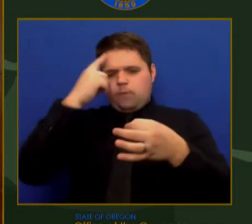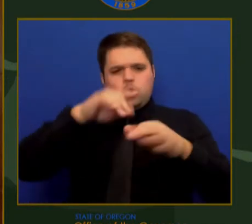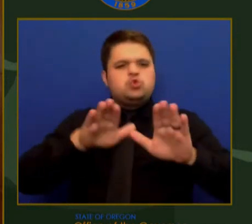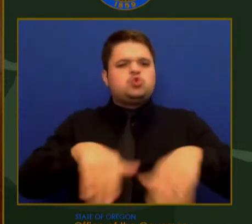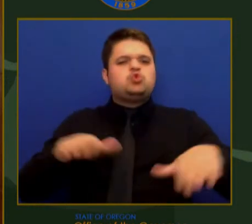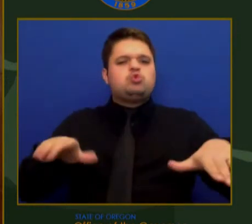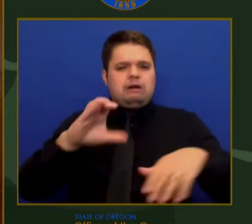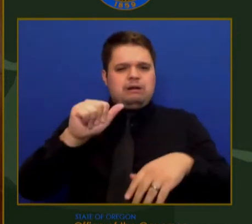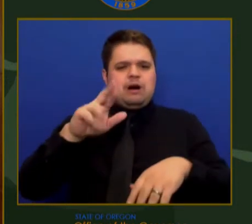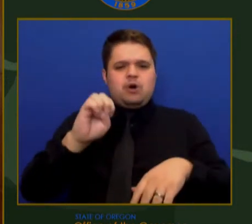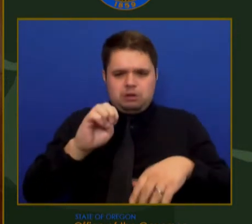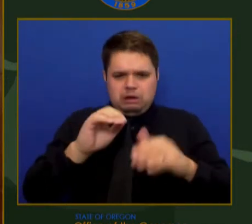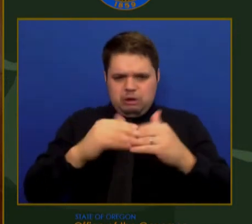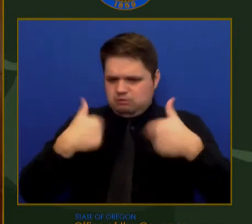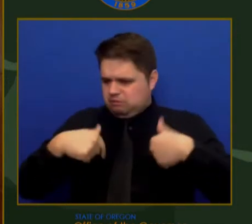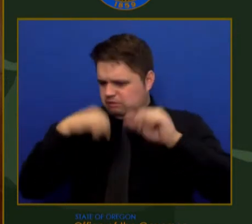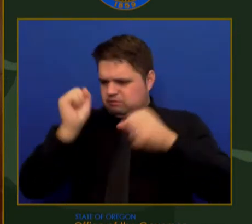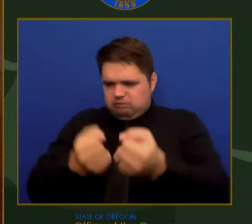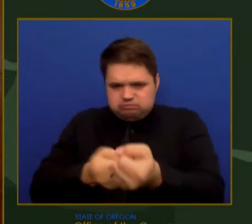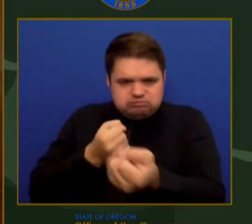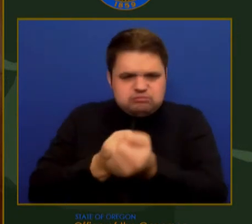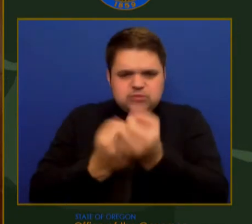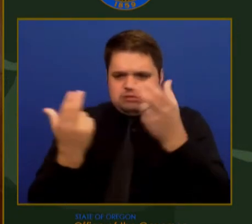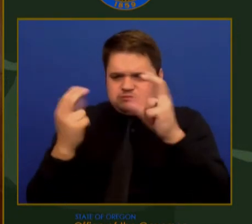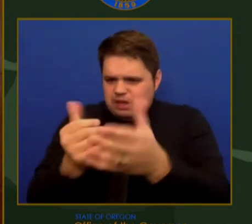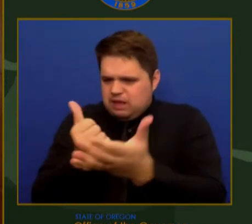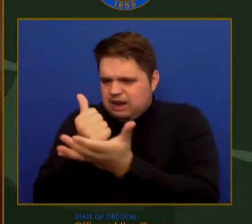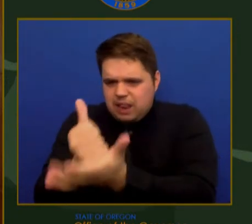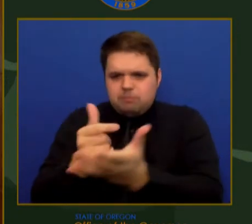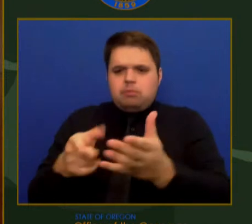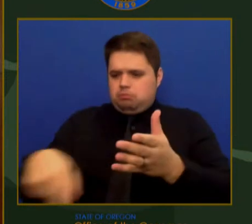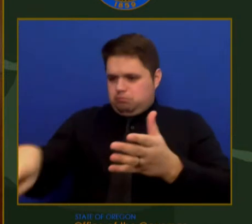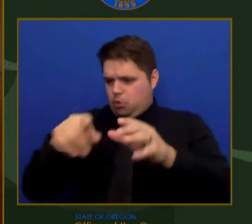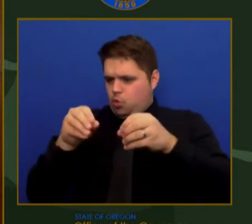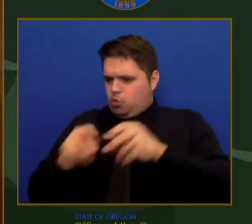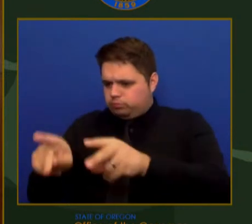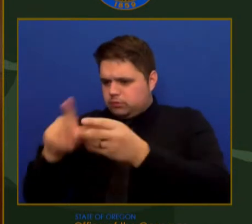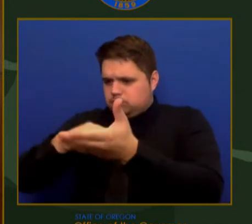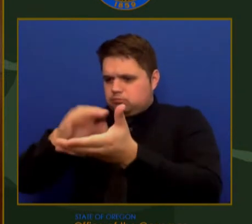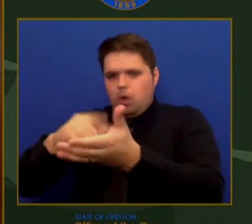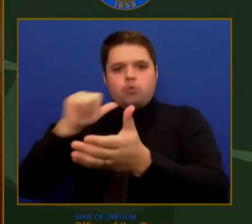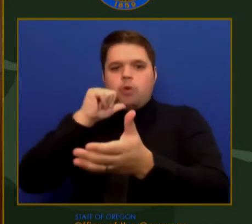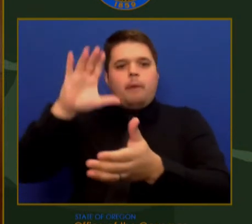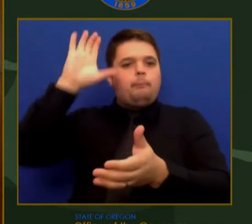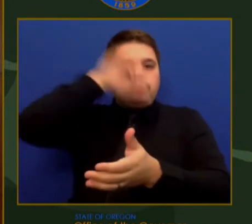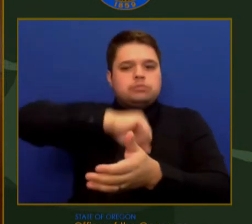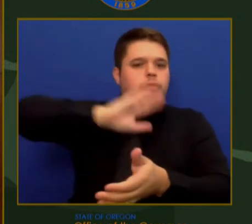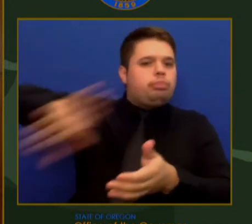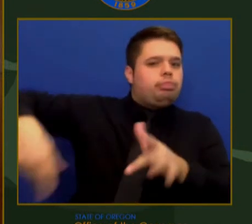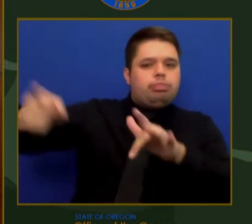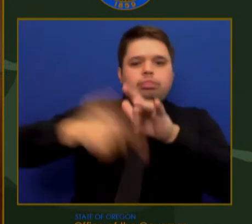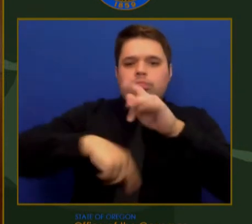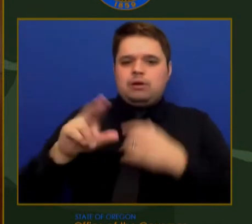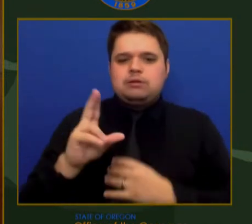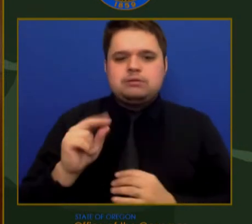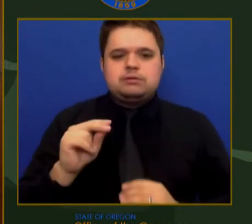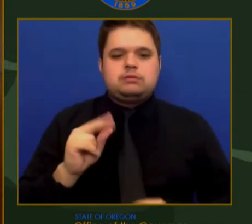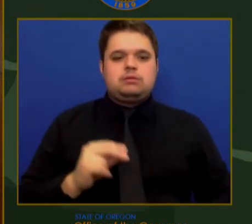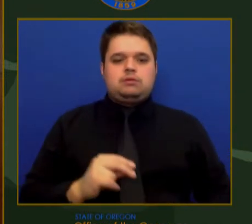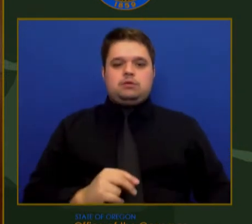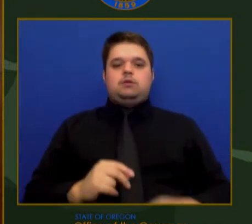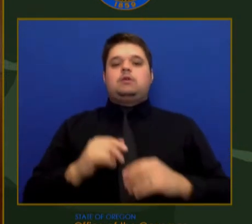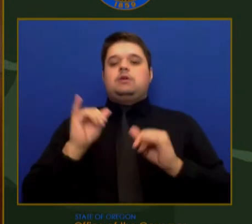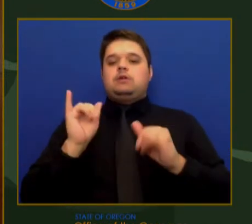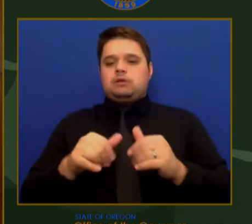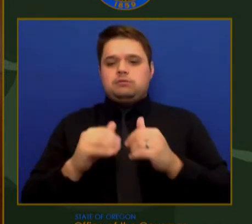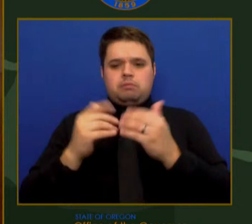and provide professional learning opportunities and higher compensation to develop and retain our providers. I